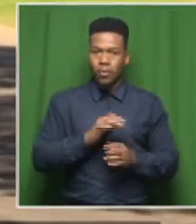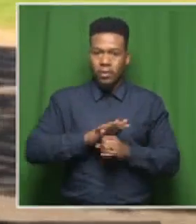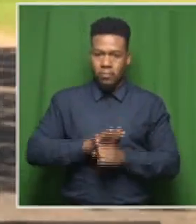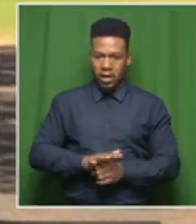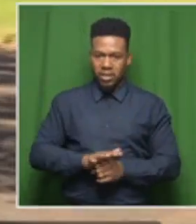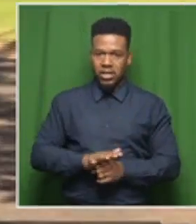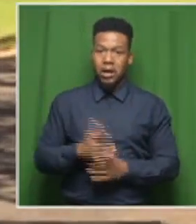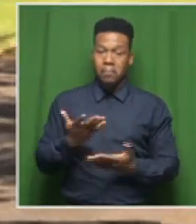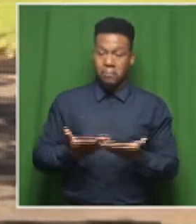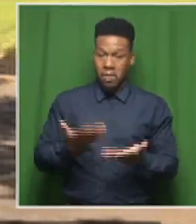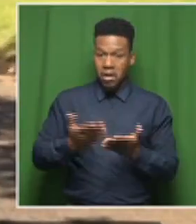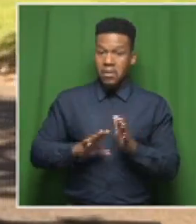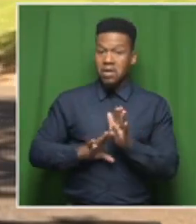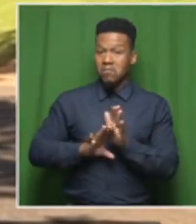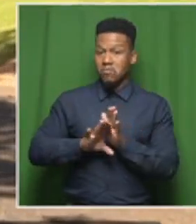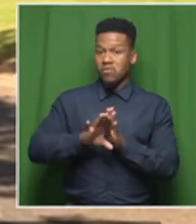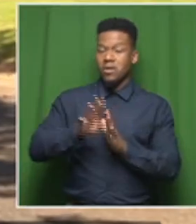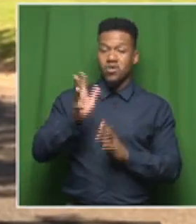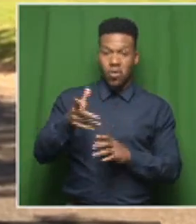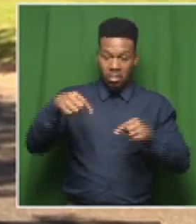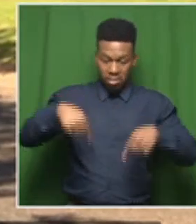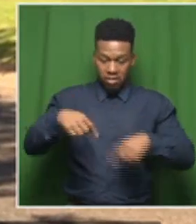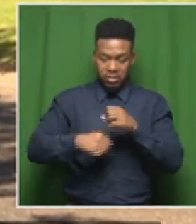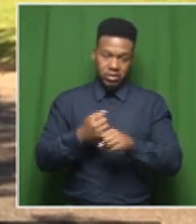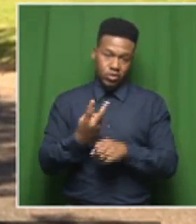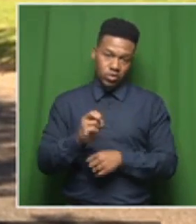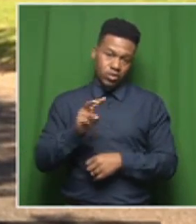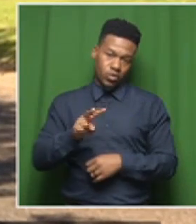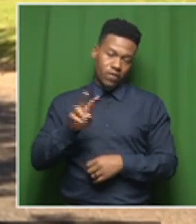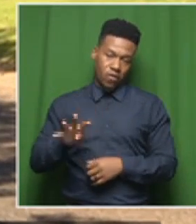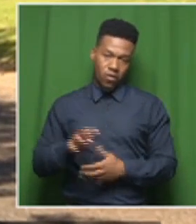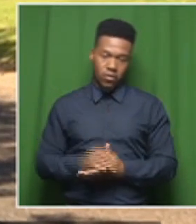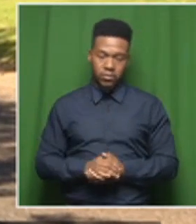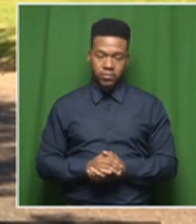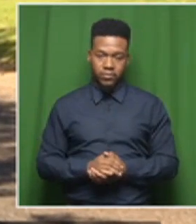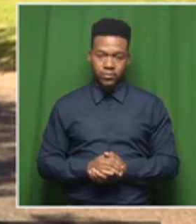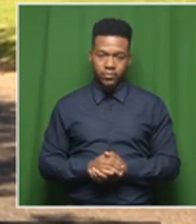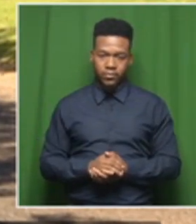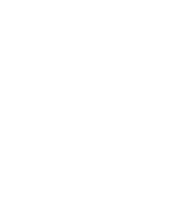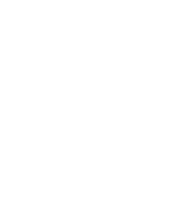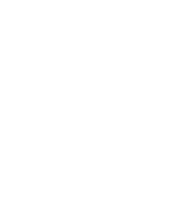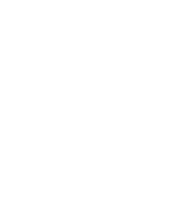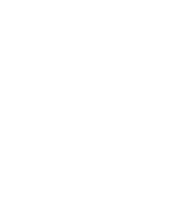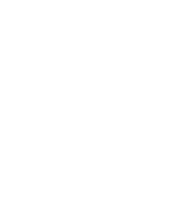this improvement in 2024. Diabo Seto, SABC News, Johannesburg.